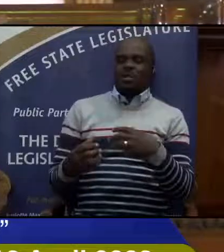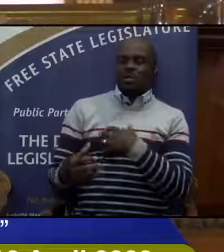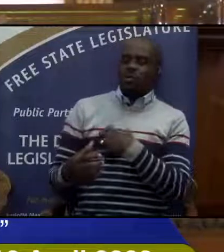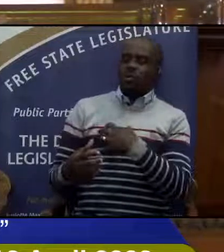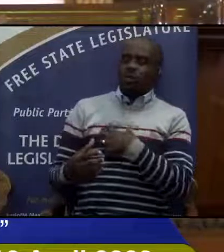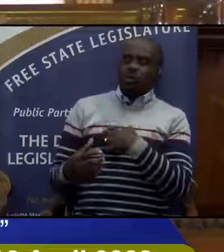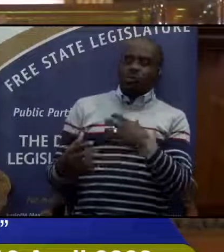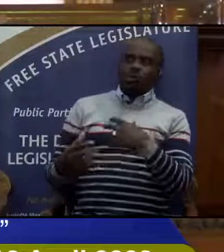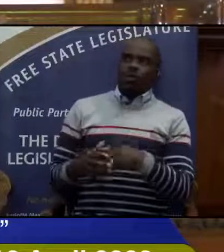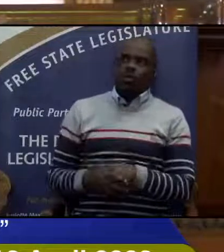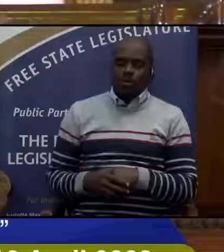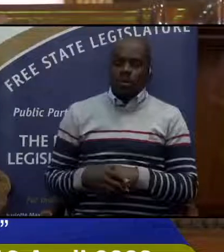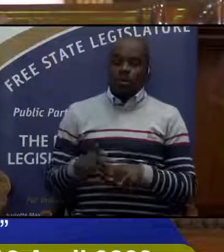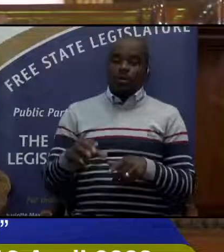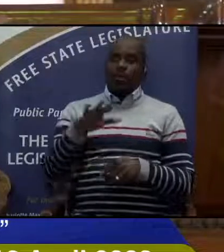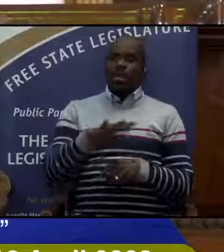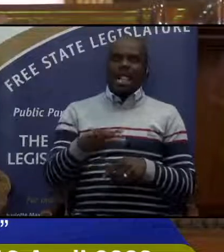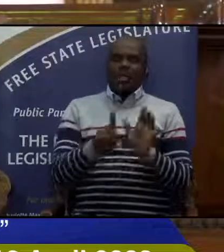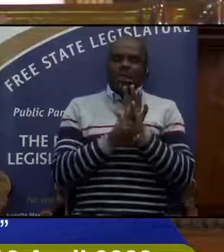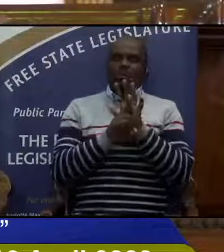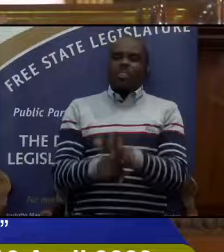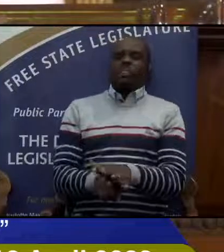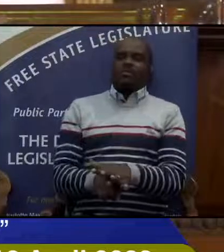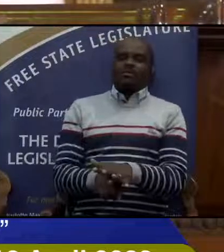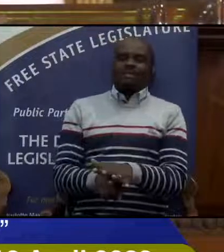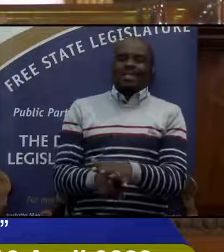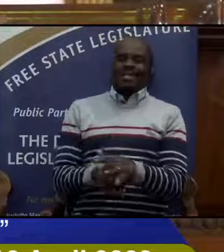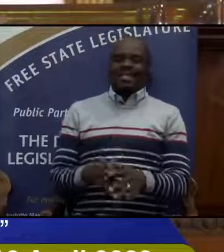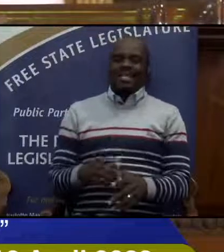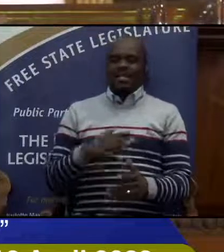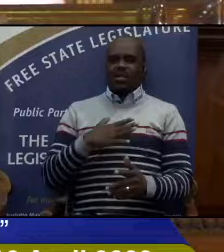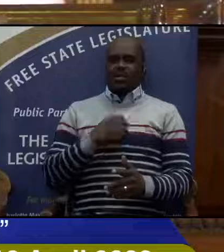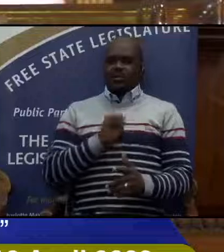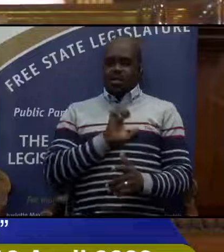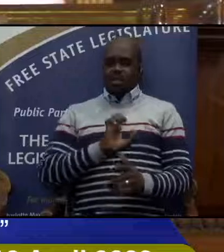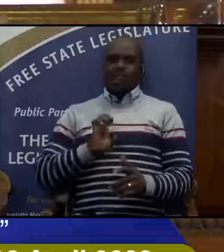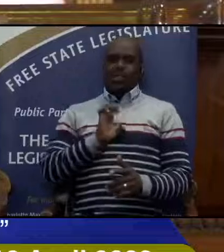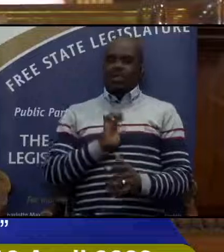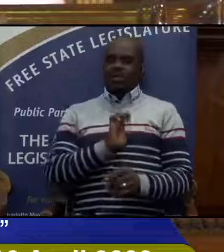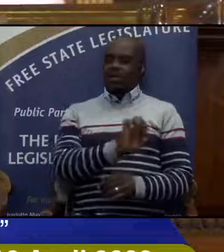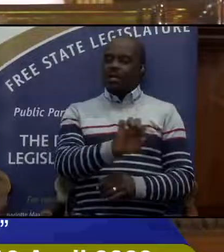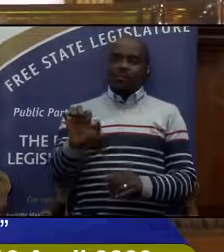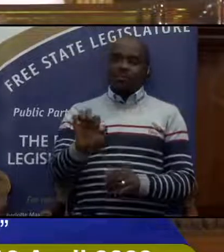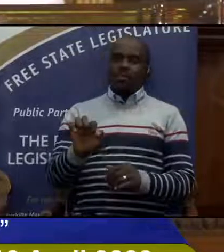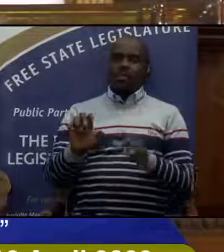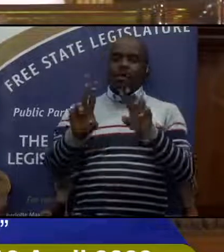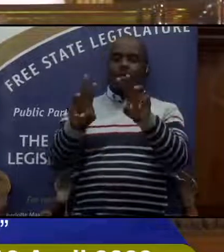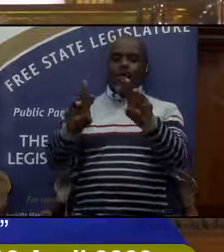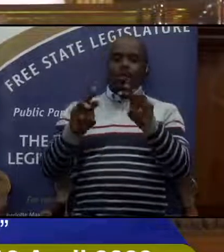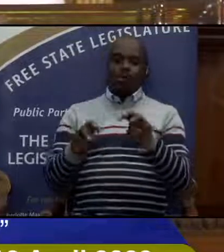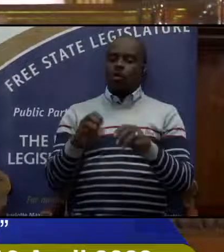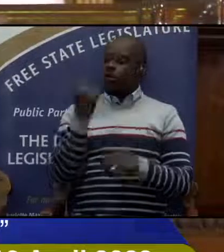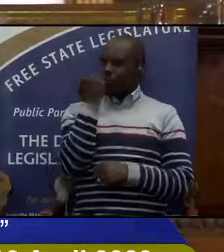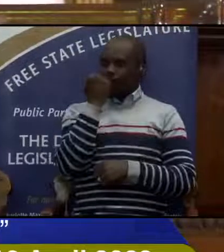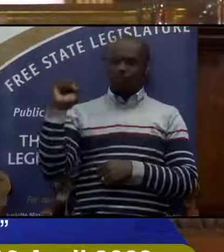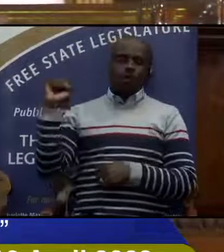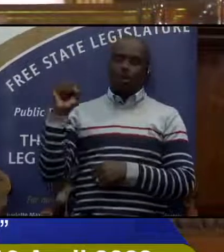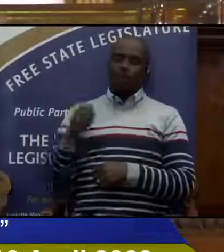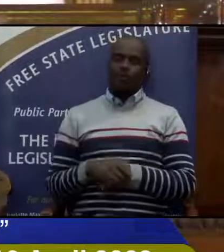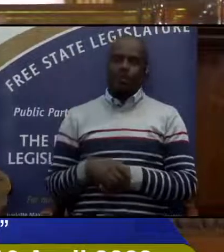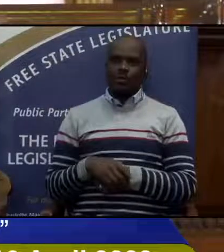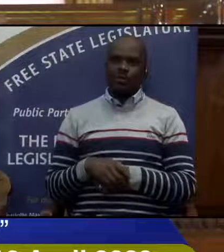of suppressing their egos for peace sake? No, their arrogance